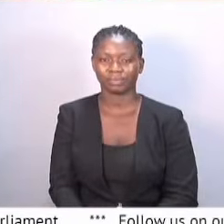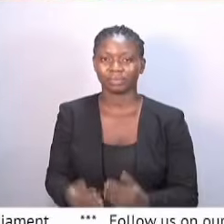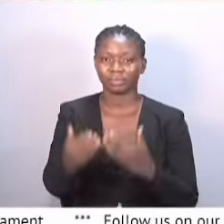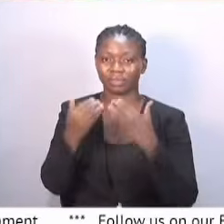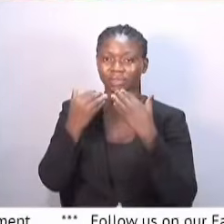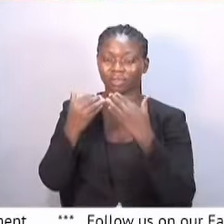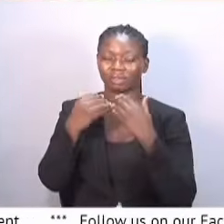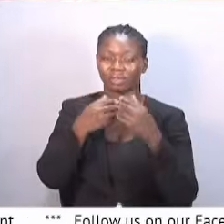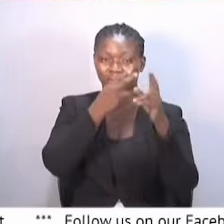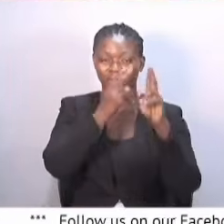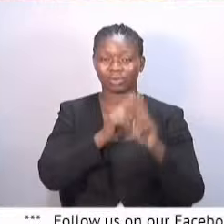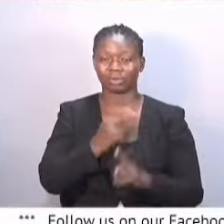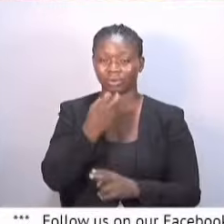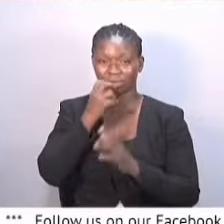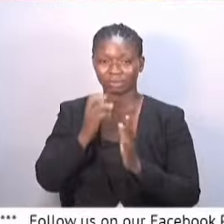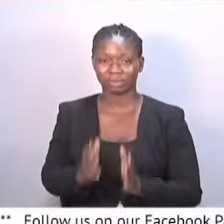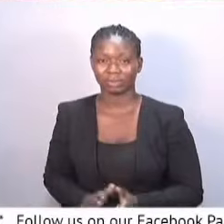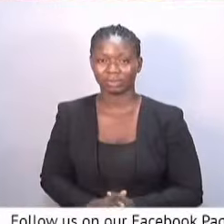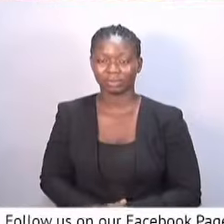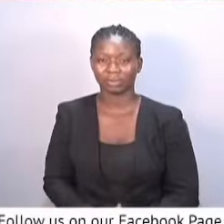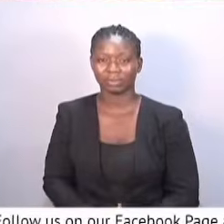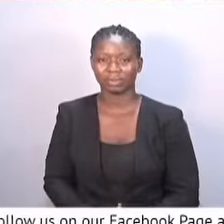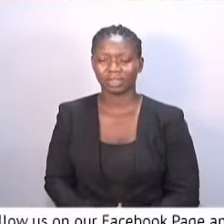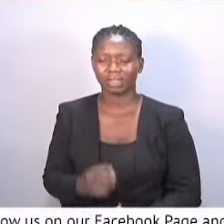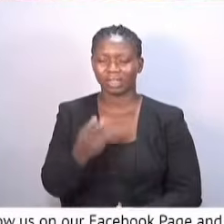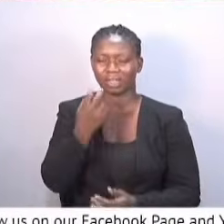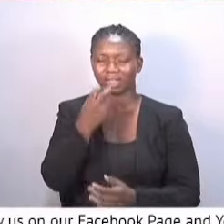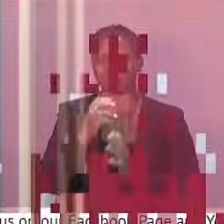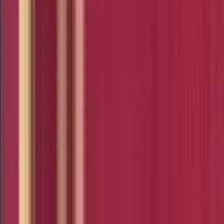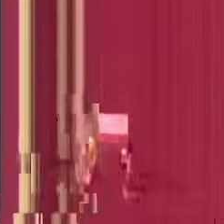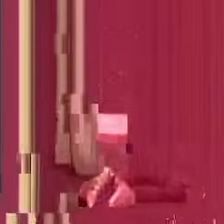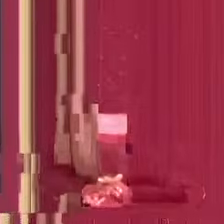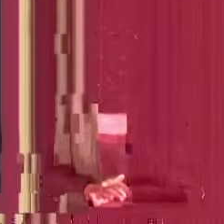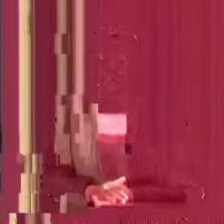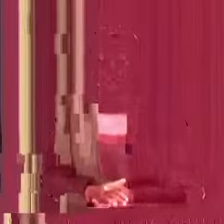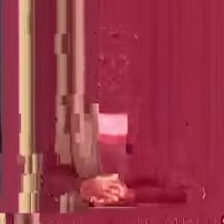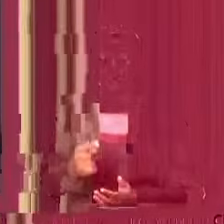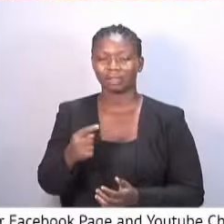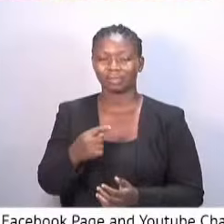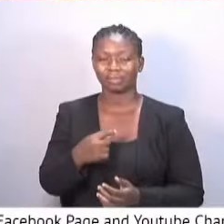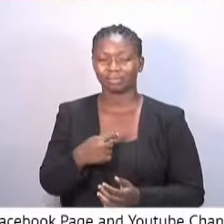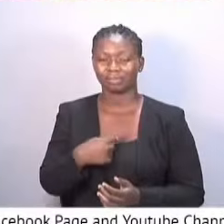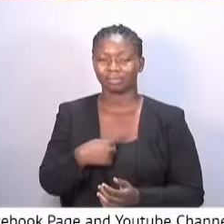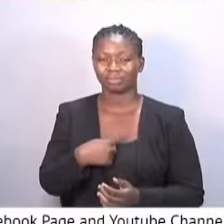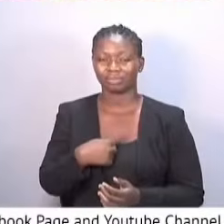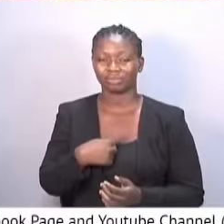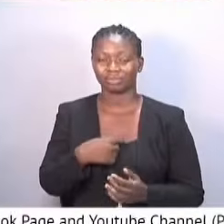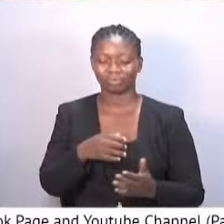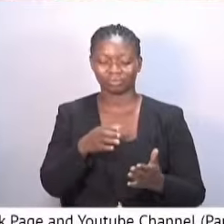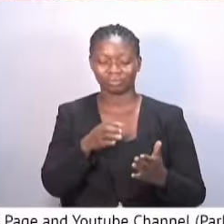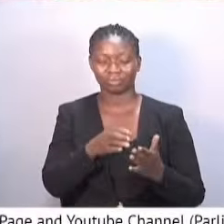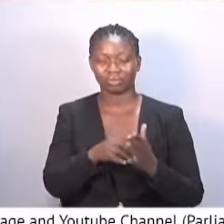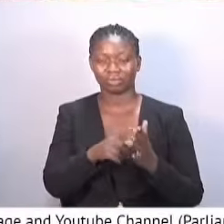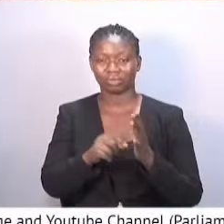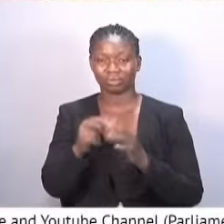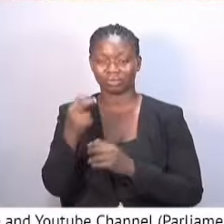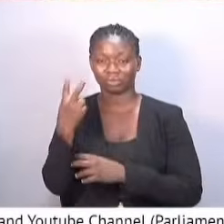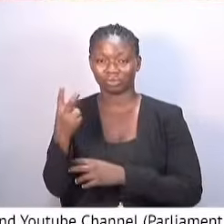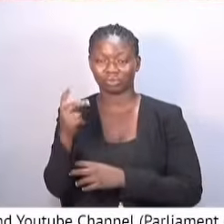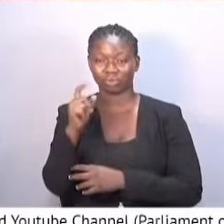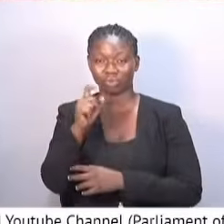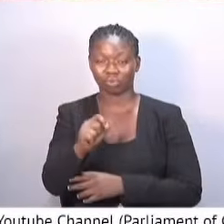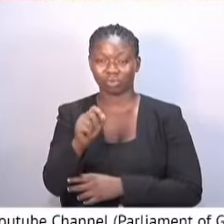Thank you, Right Honorable Speaker. Mr. Speaker, according to Section